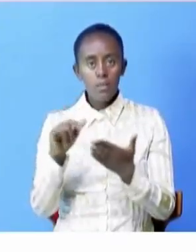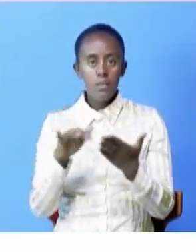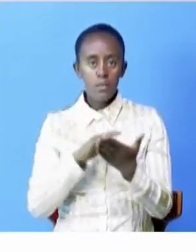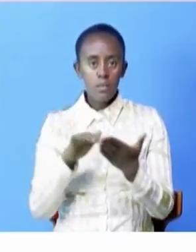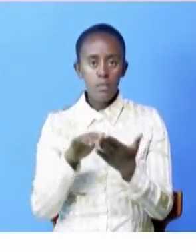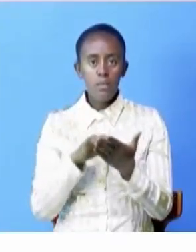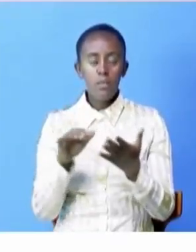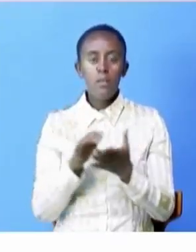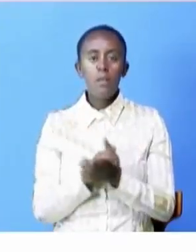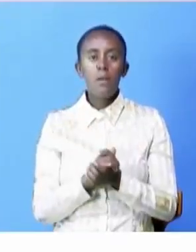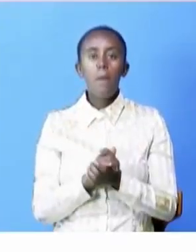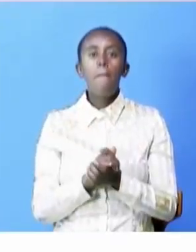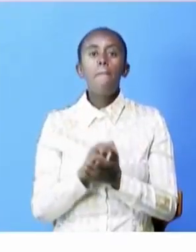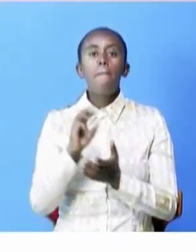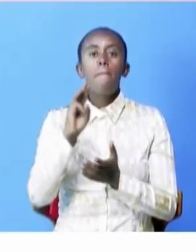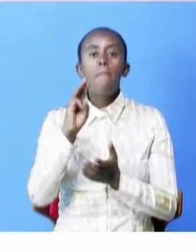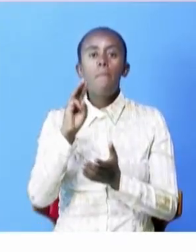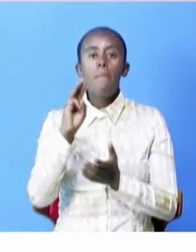math?